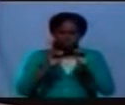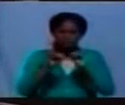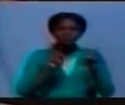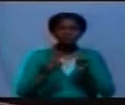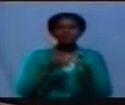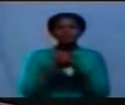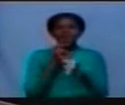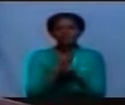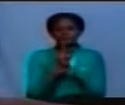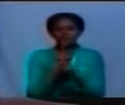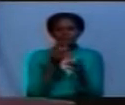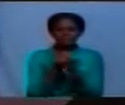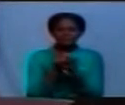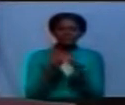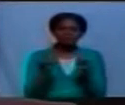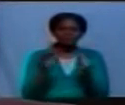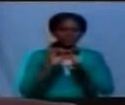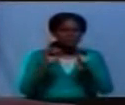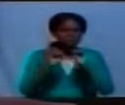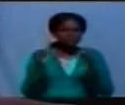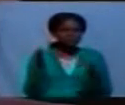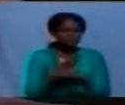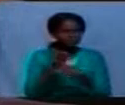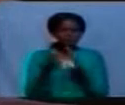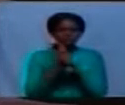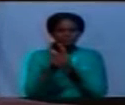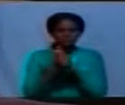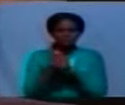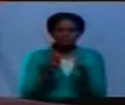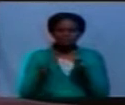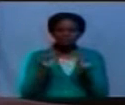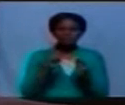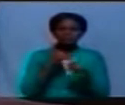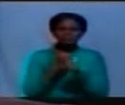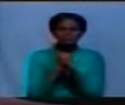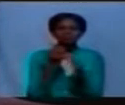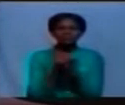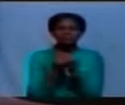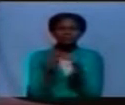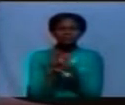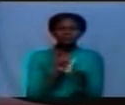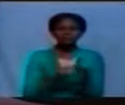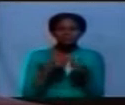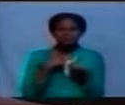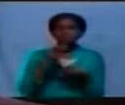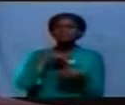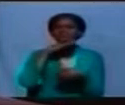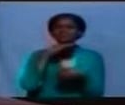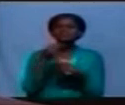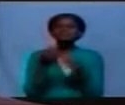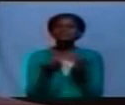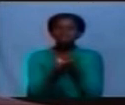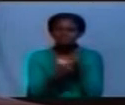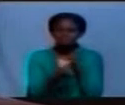but emphasize on entrepreneurship skills so people can make the money and then have enough to save. Look, it starts with